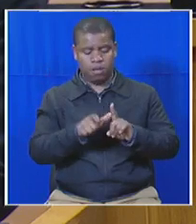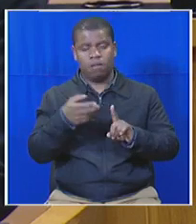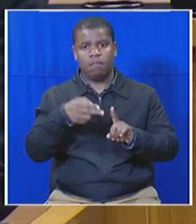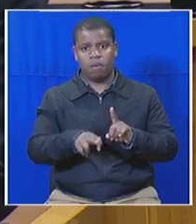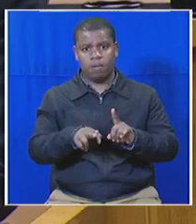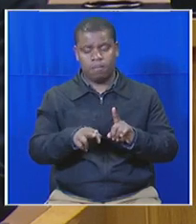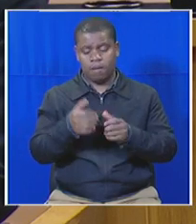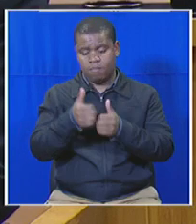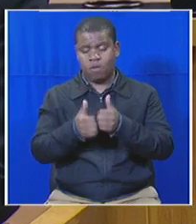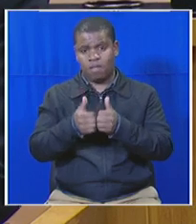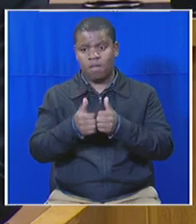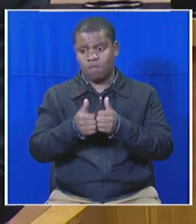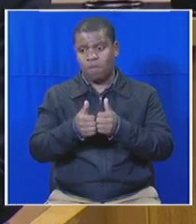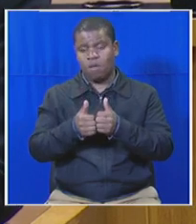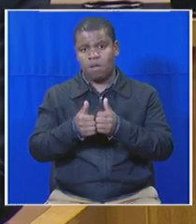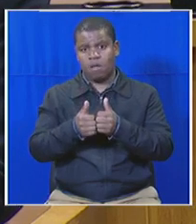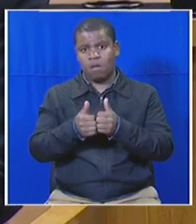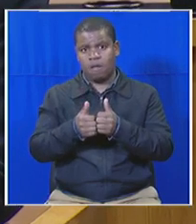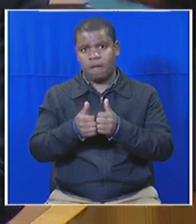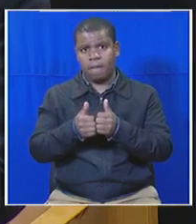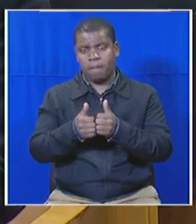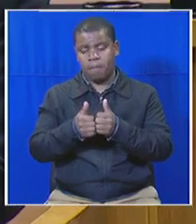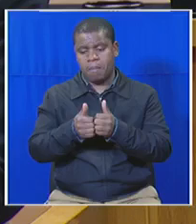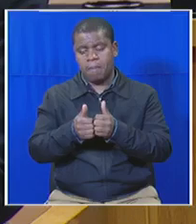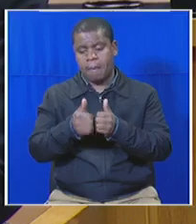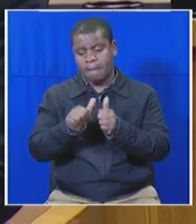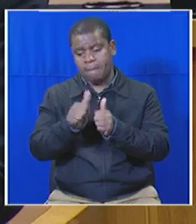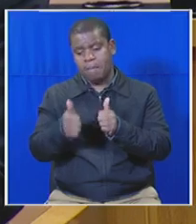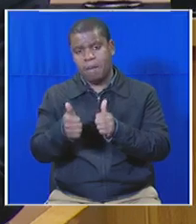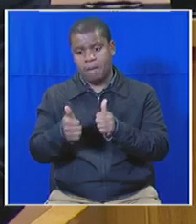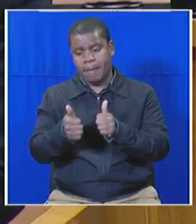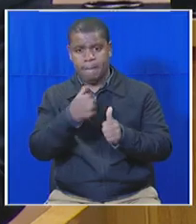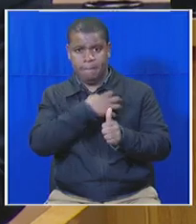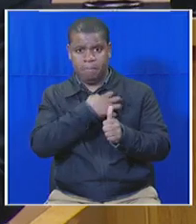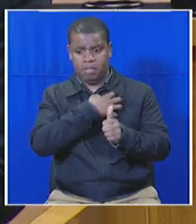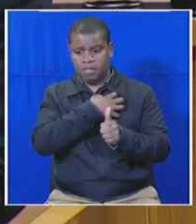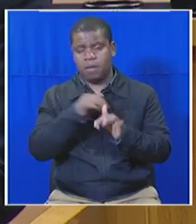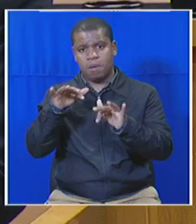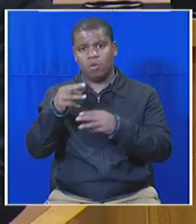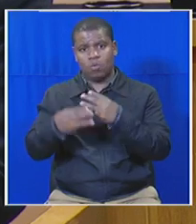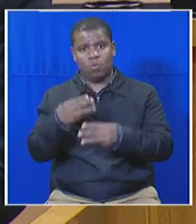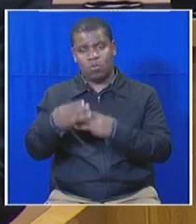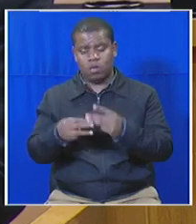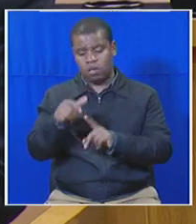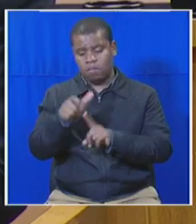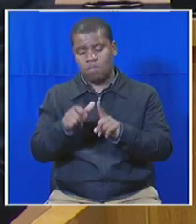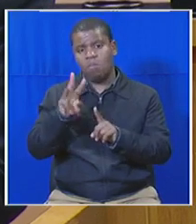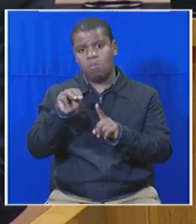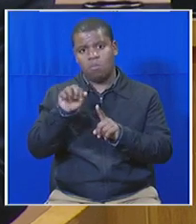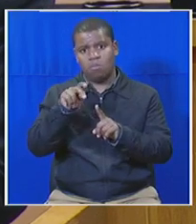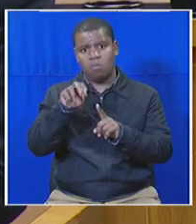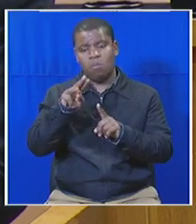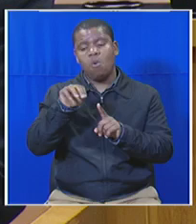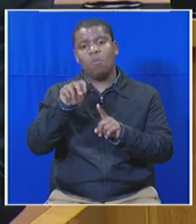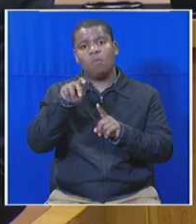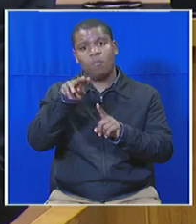friend, brother, and Shadow Minister of Public Works, Kenneth Mubu MP. Further notes that before joining the Democratic Alliance Parliamentary Caucus, Honourable Mubu